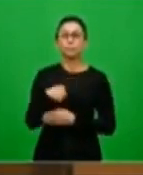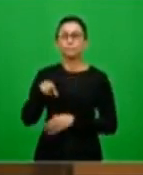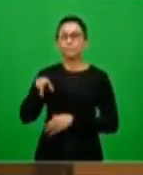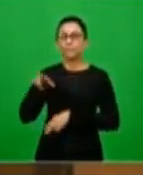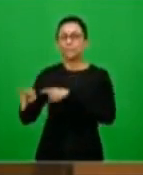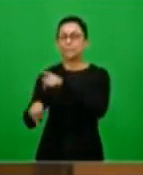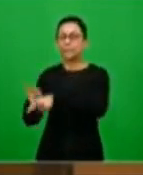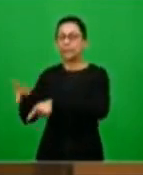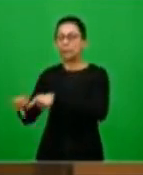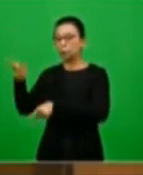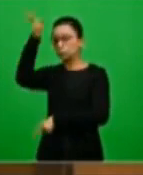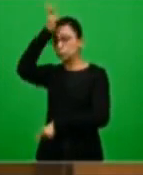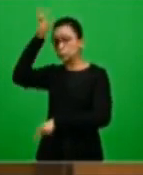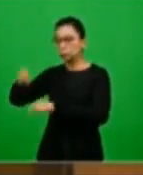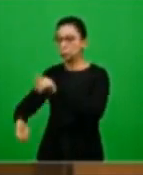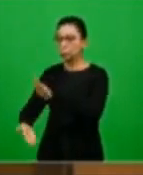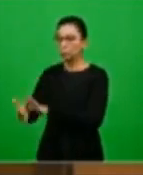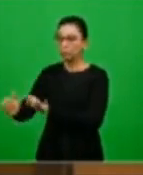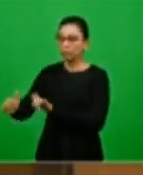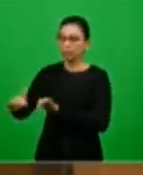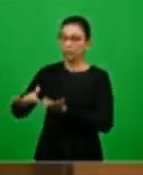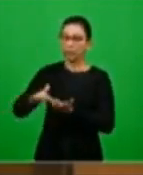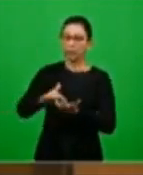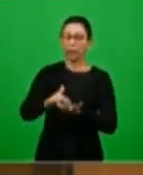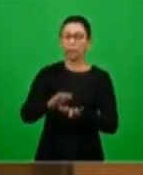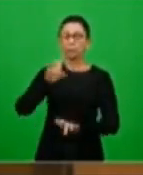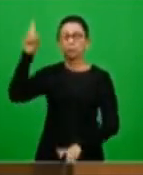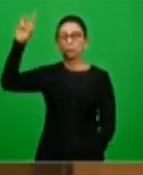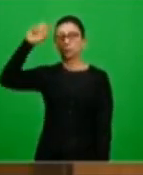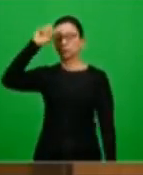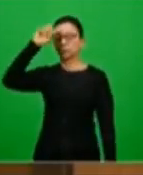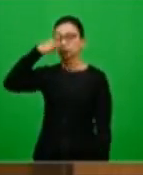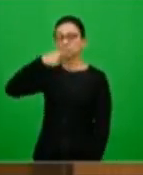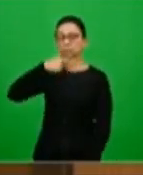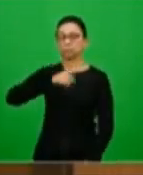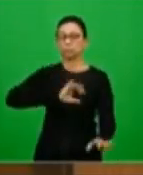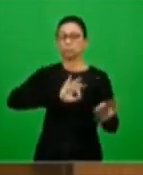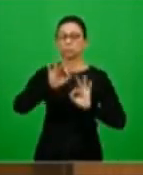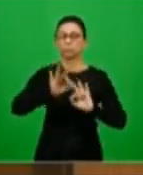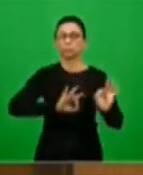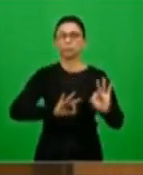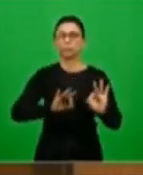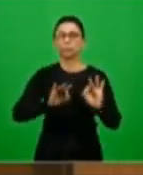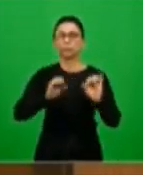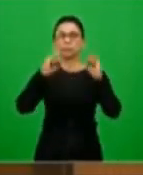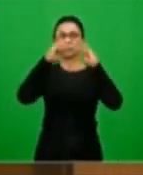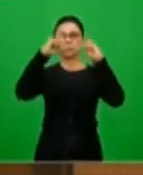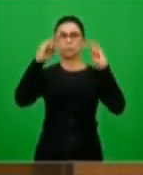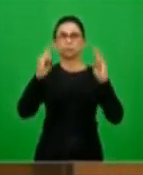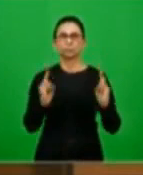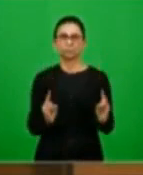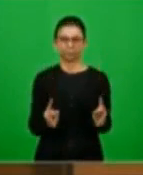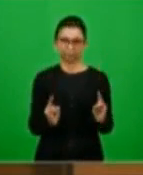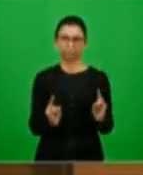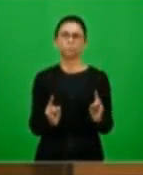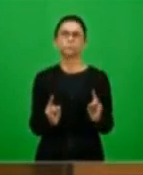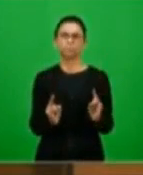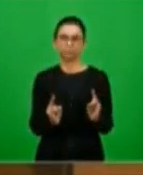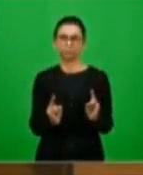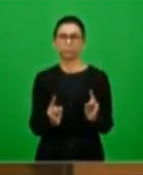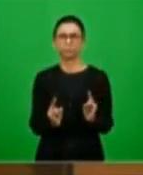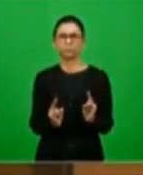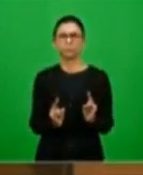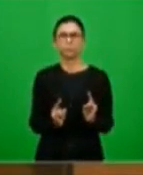the Old Testament. When the people of Israel leaves Egypt, the Lord established that a tabernacle should have been